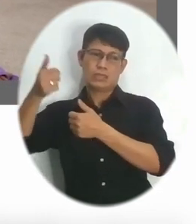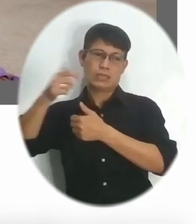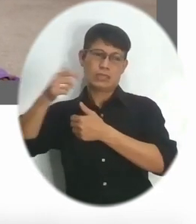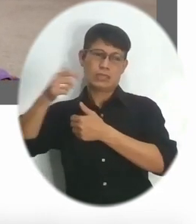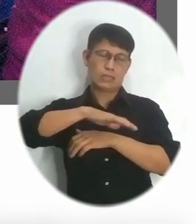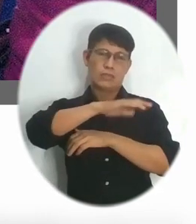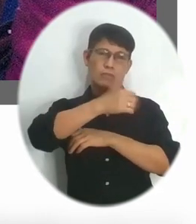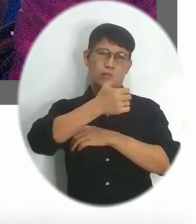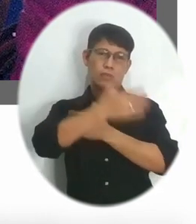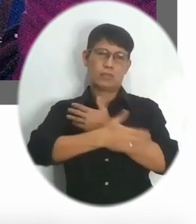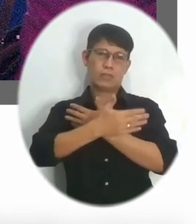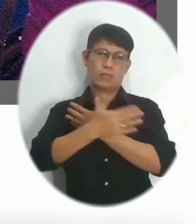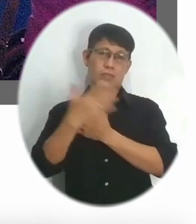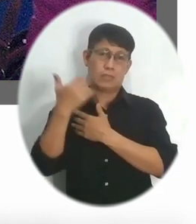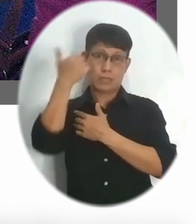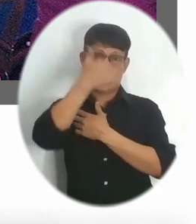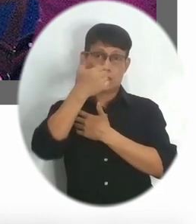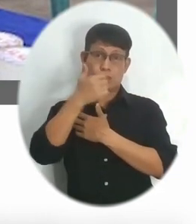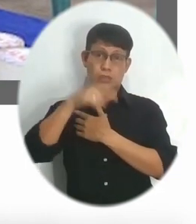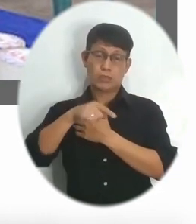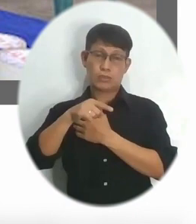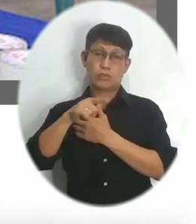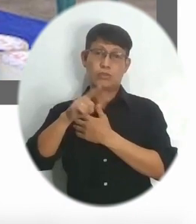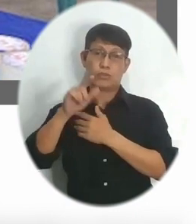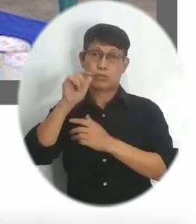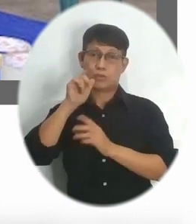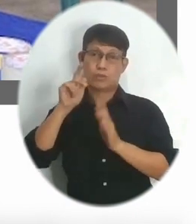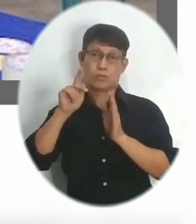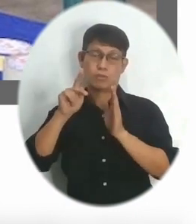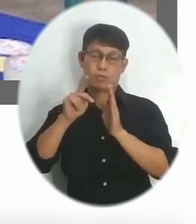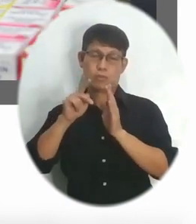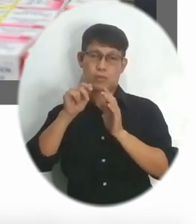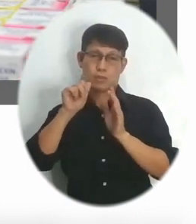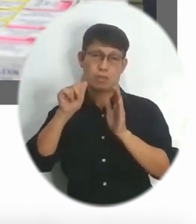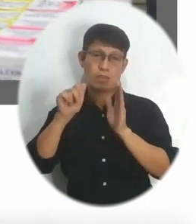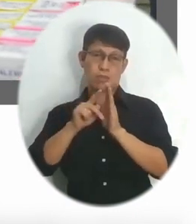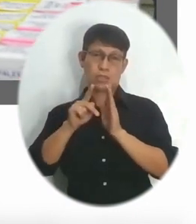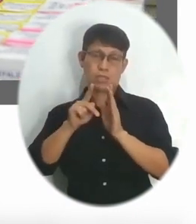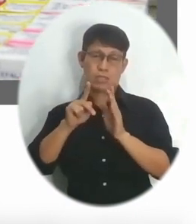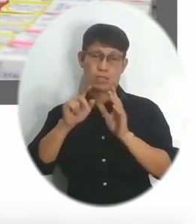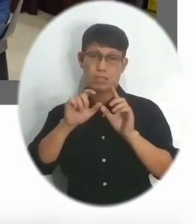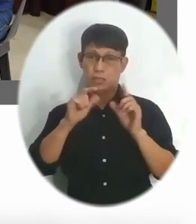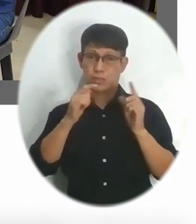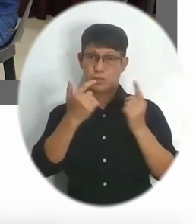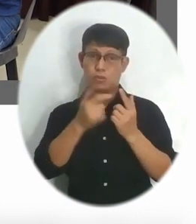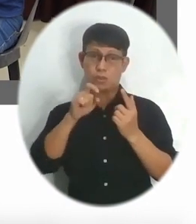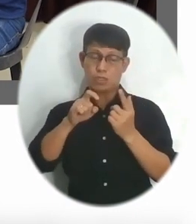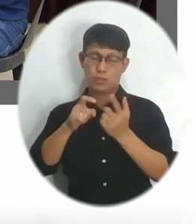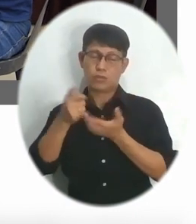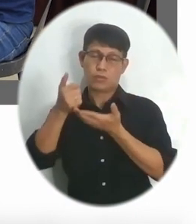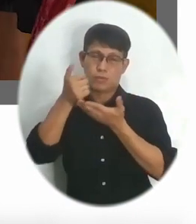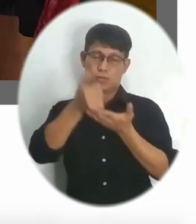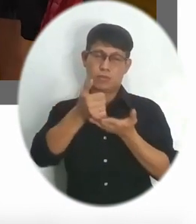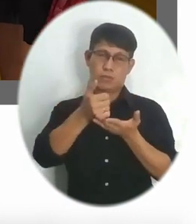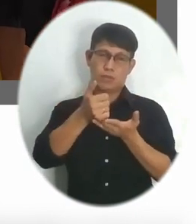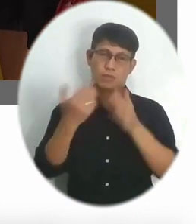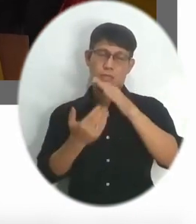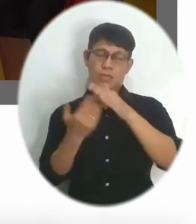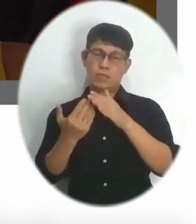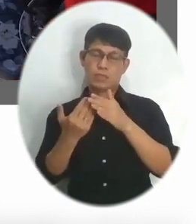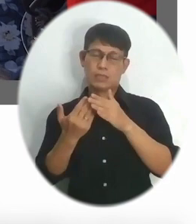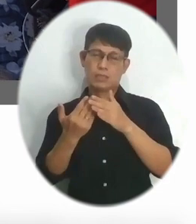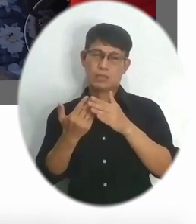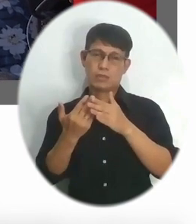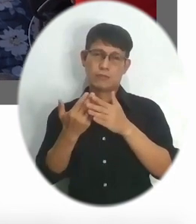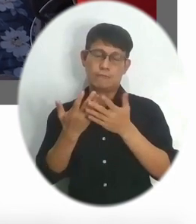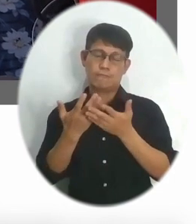most of its Southeast Asian peers. This means the private sector helps to augment the delivery of basic social